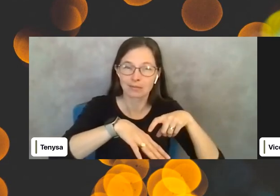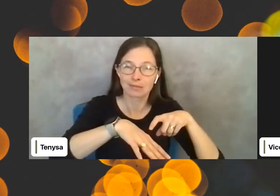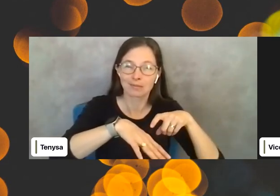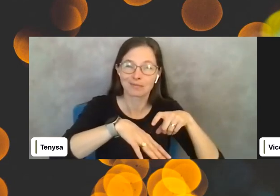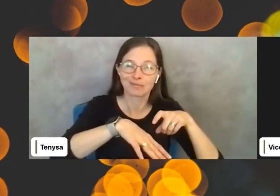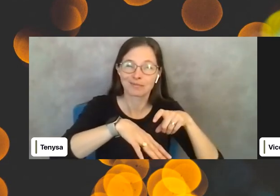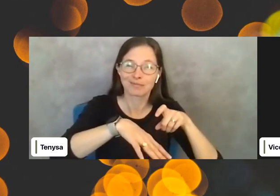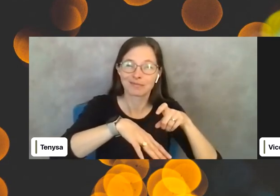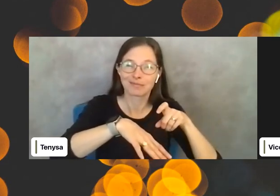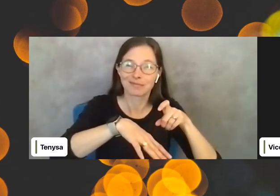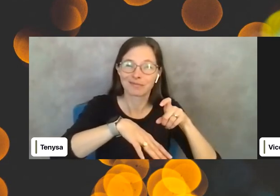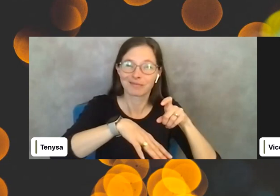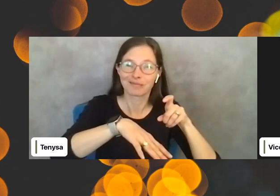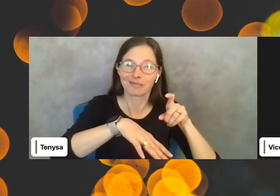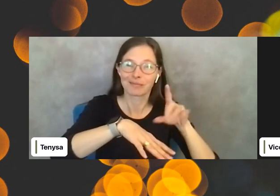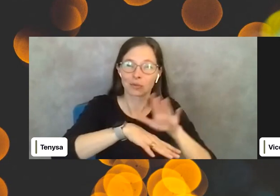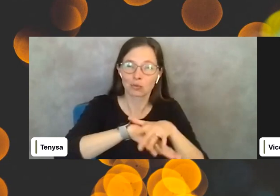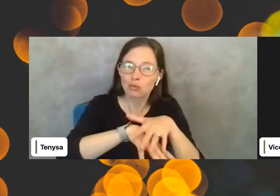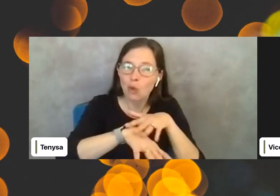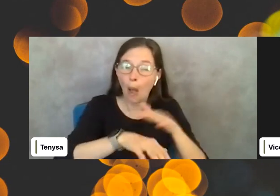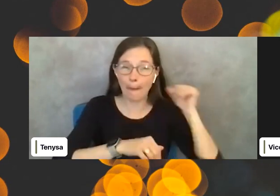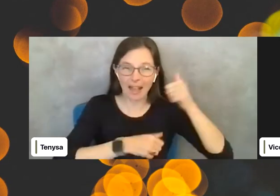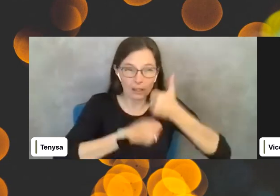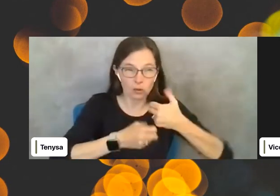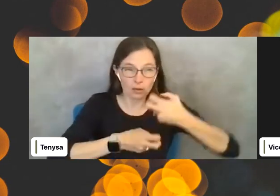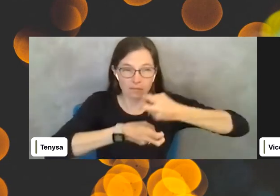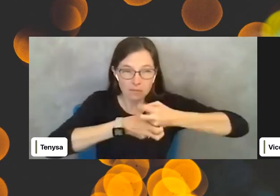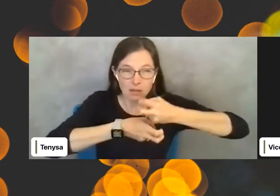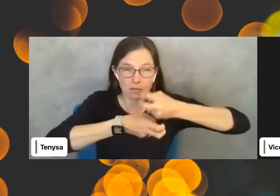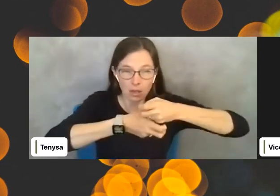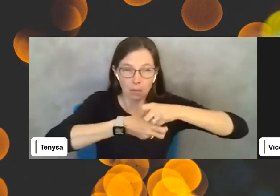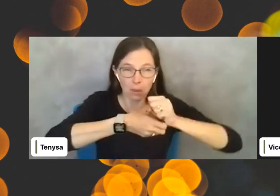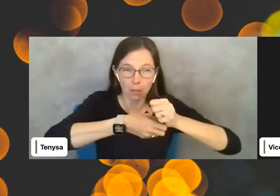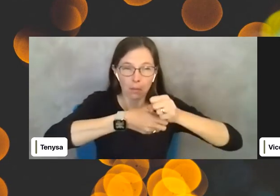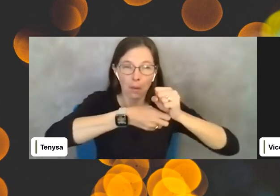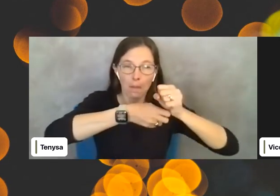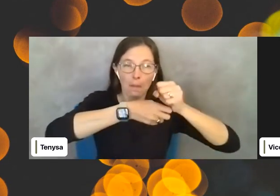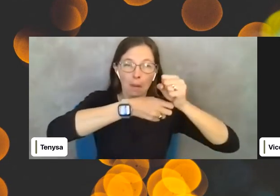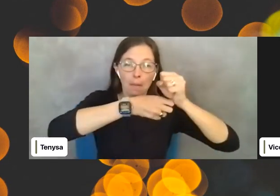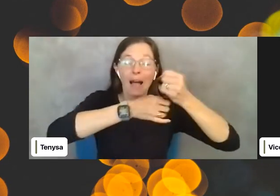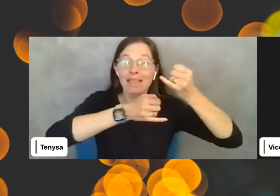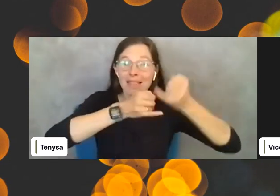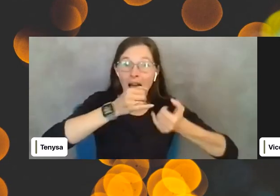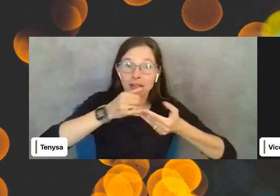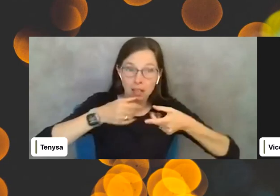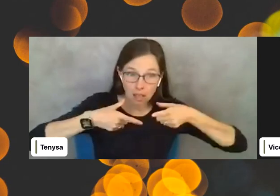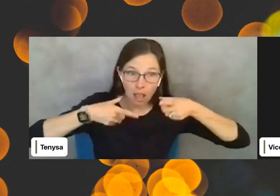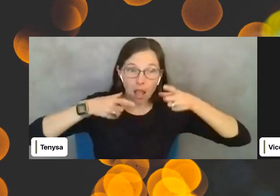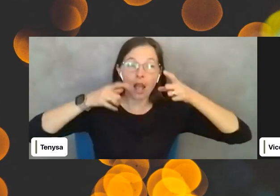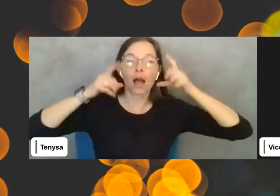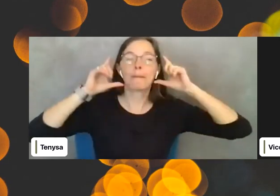up very nice and gently. The last thing that comes up is